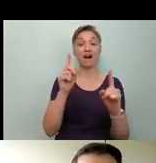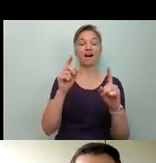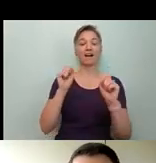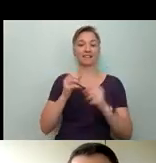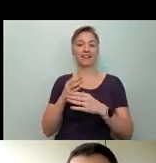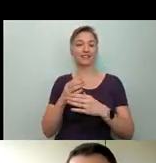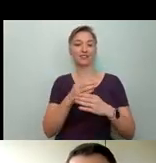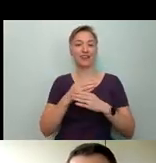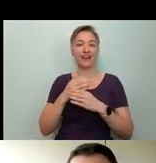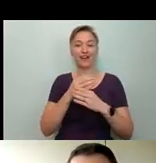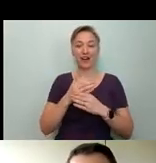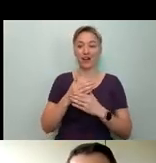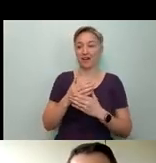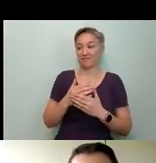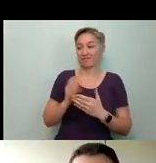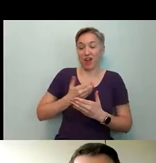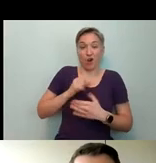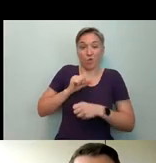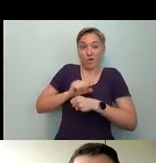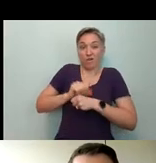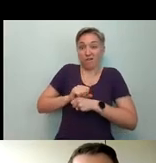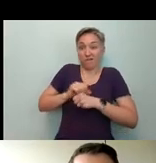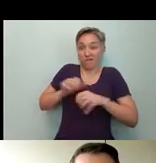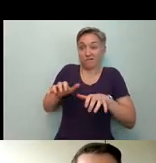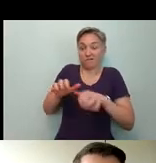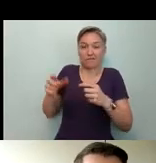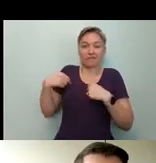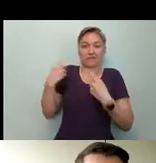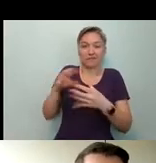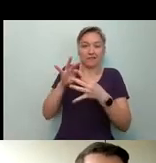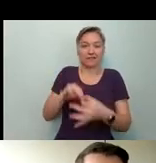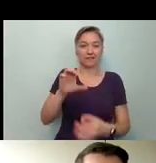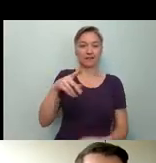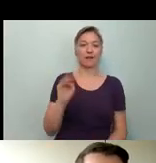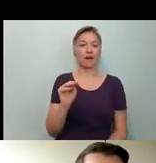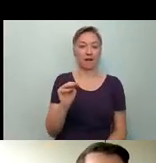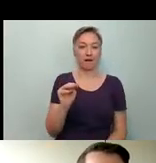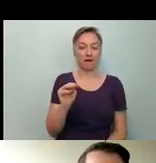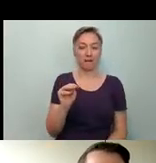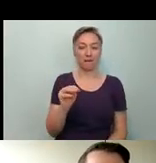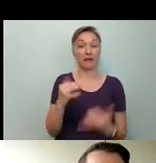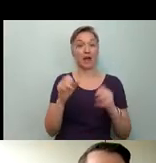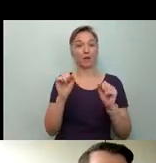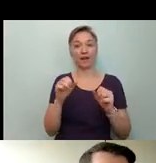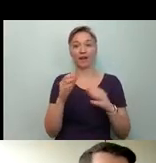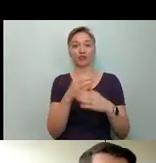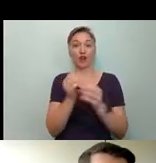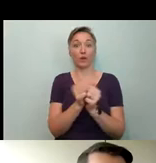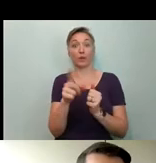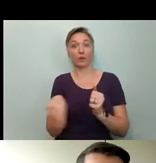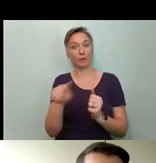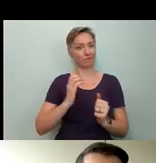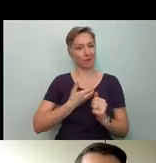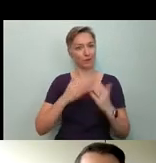of the foundational work that's been happening around the Career Path Modernization Project with our larger community. This is the first